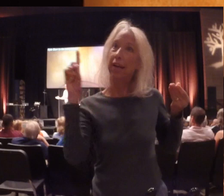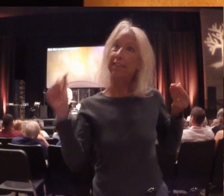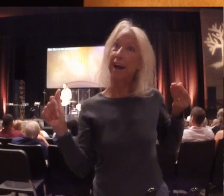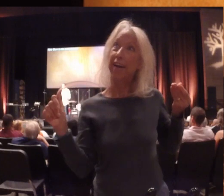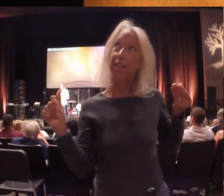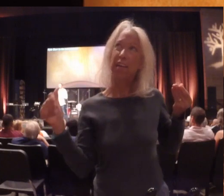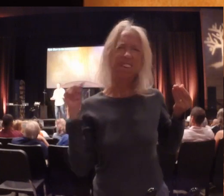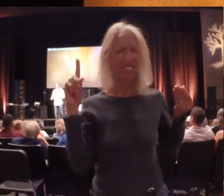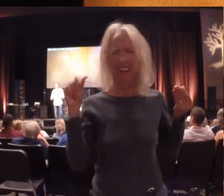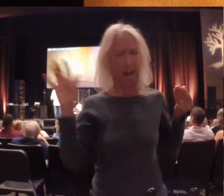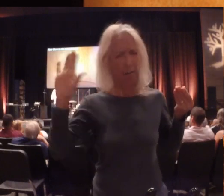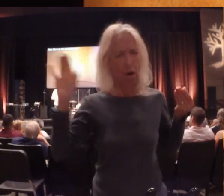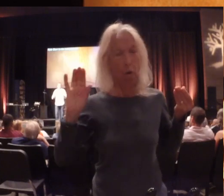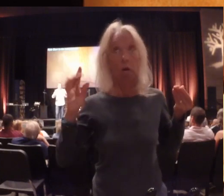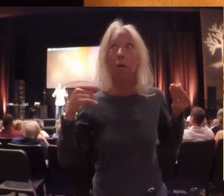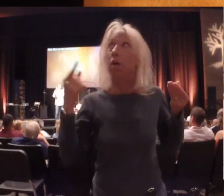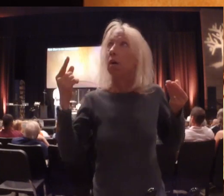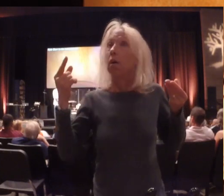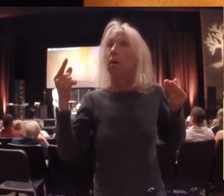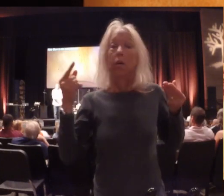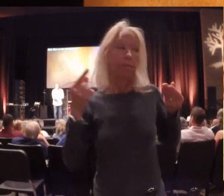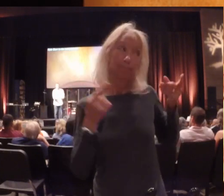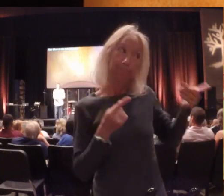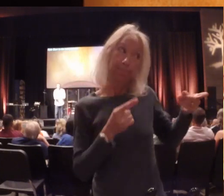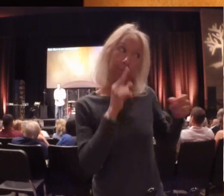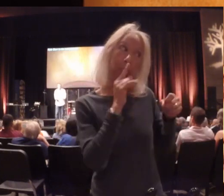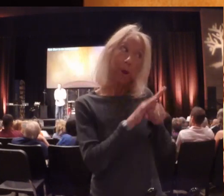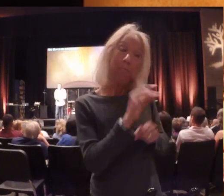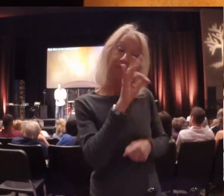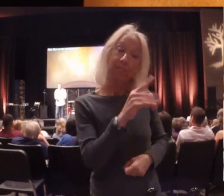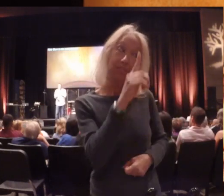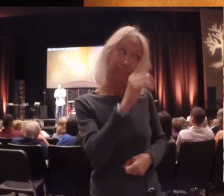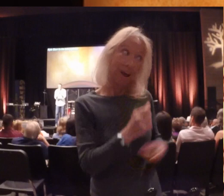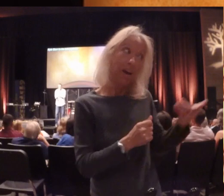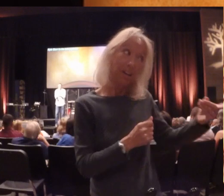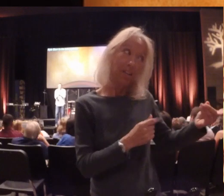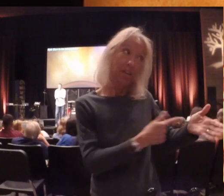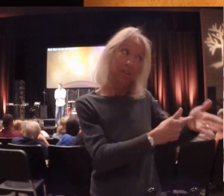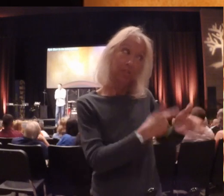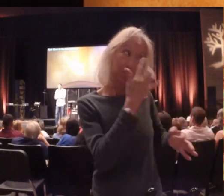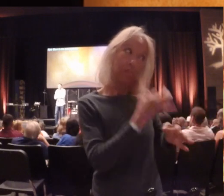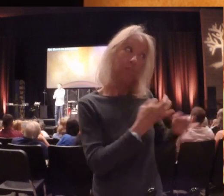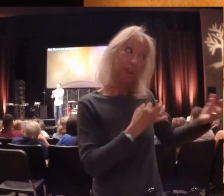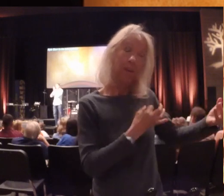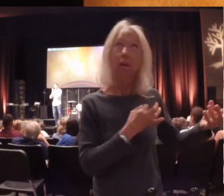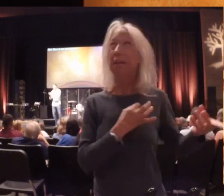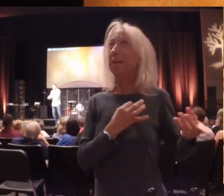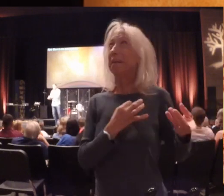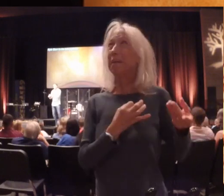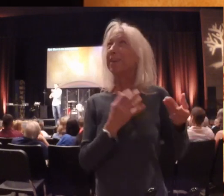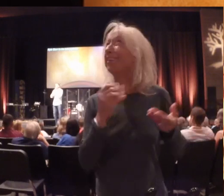tithing. You're not giving. And God's like, I've given you my promise. Show me your